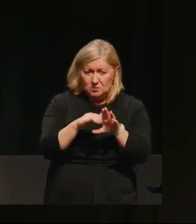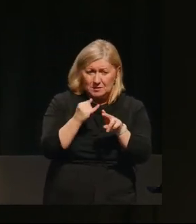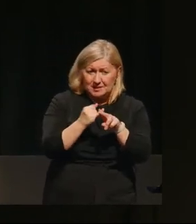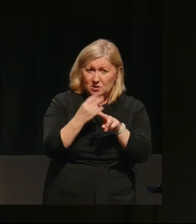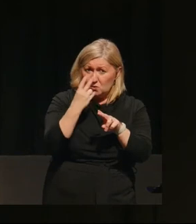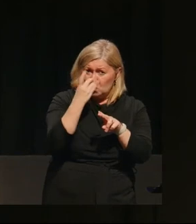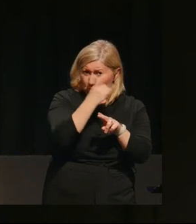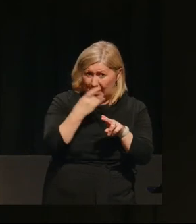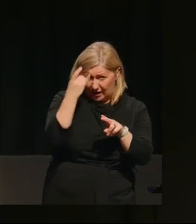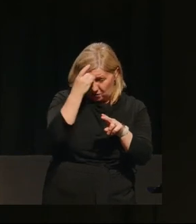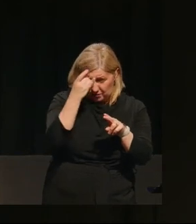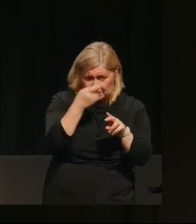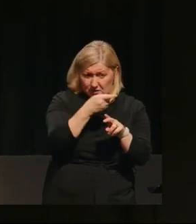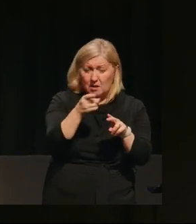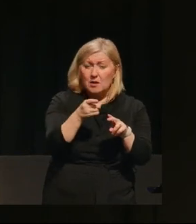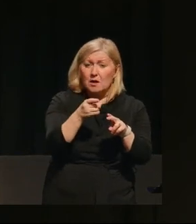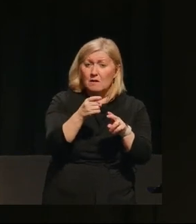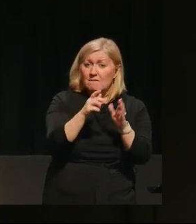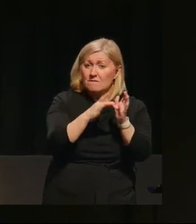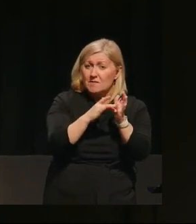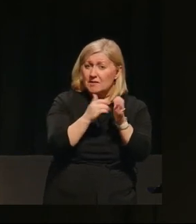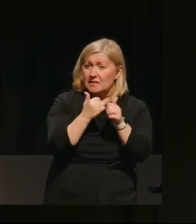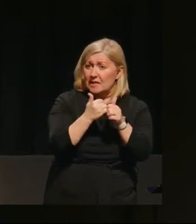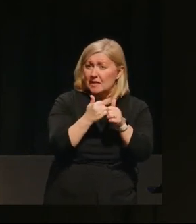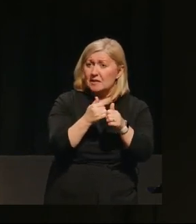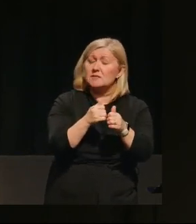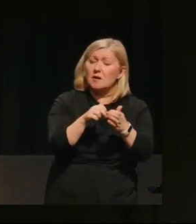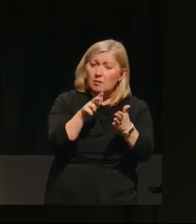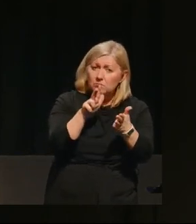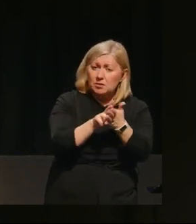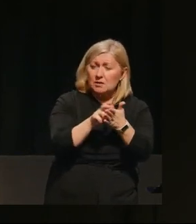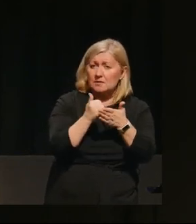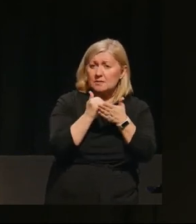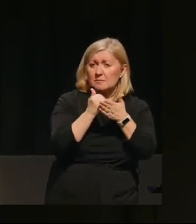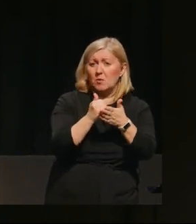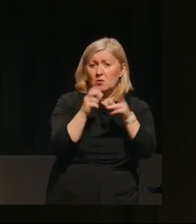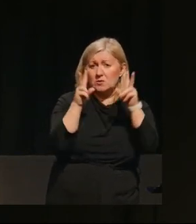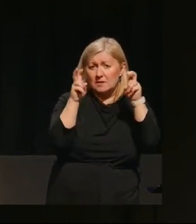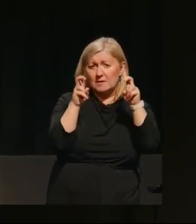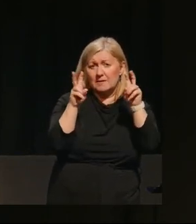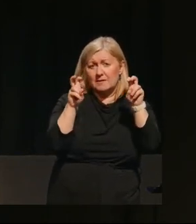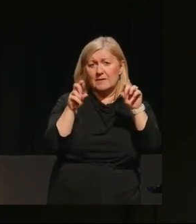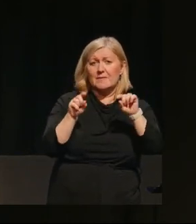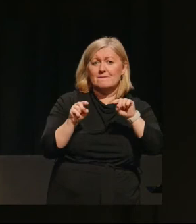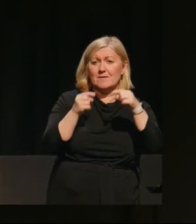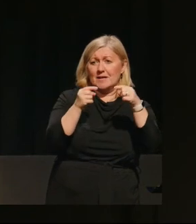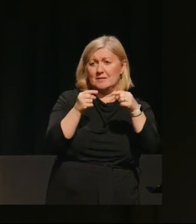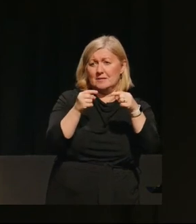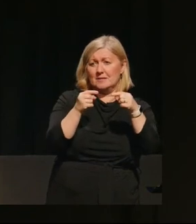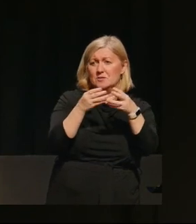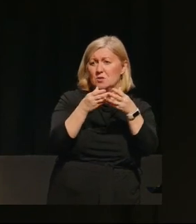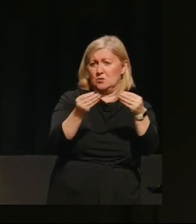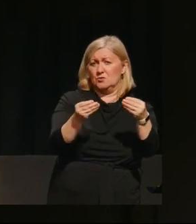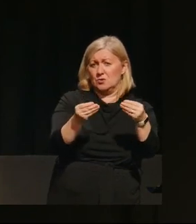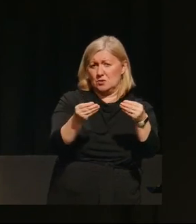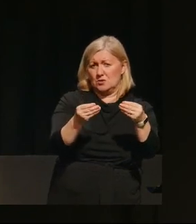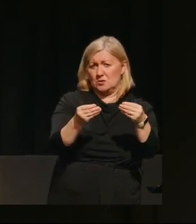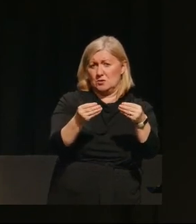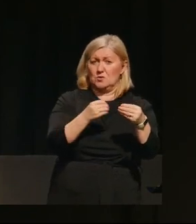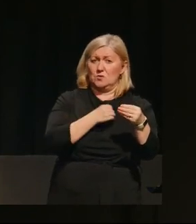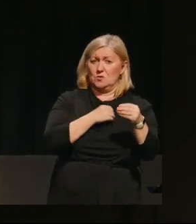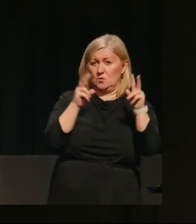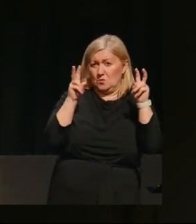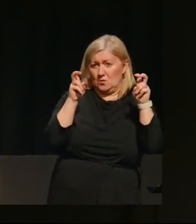of the final solution to the Jewish question: the establishment of death camps in which